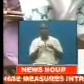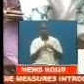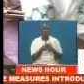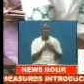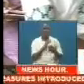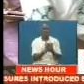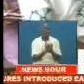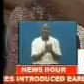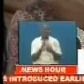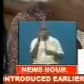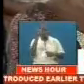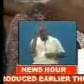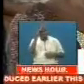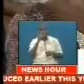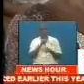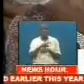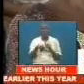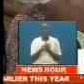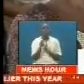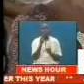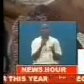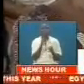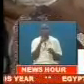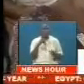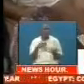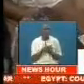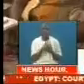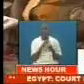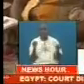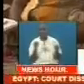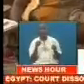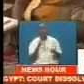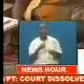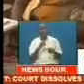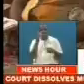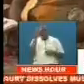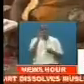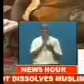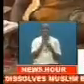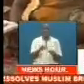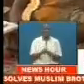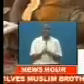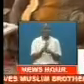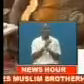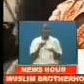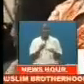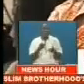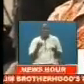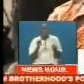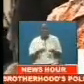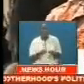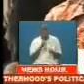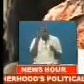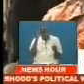to prevent the disease. He urged the public not to panic because it can be prevented. He said there's no cause for alarm,